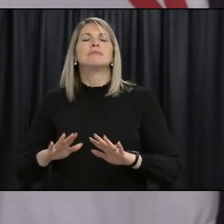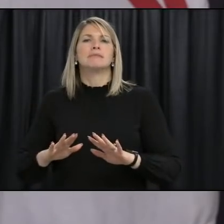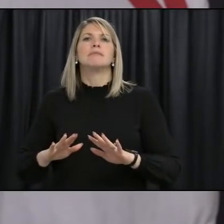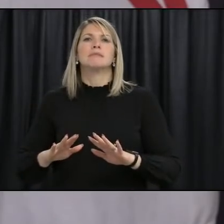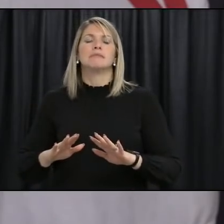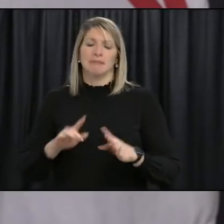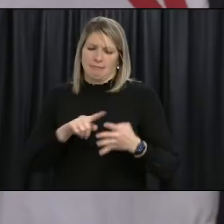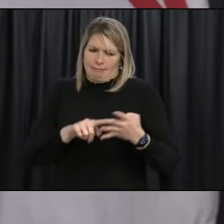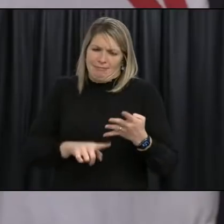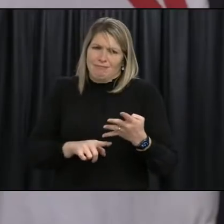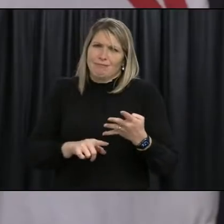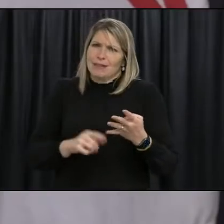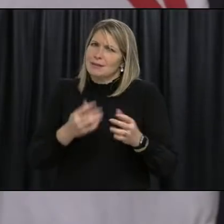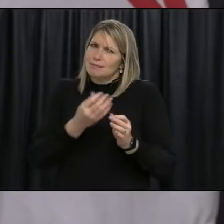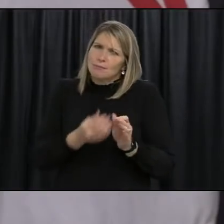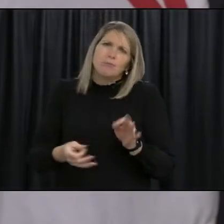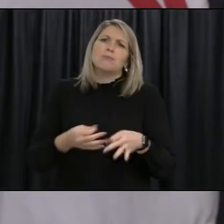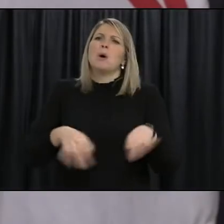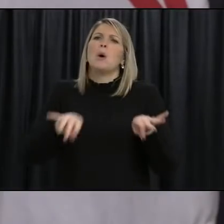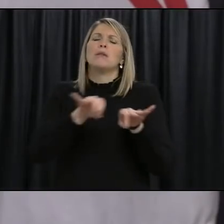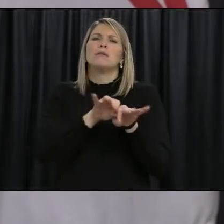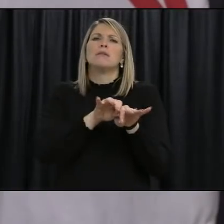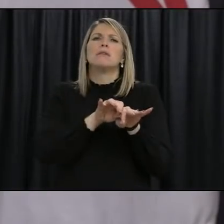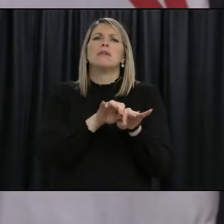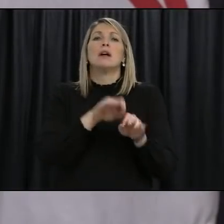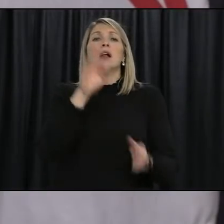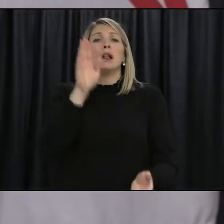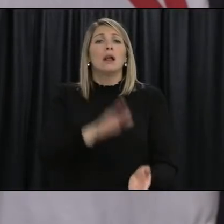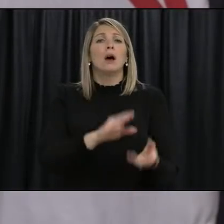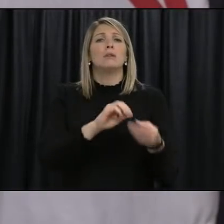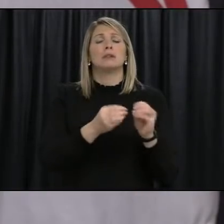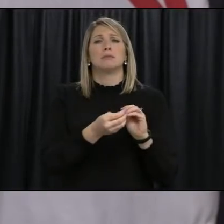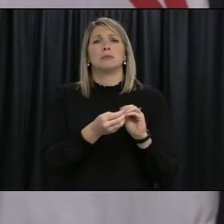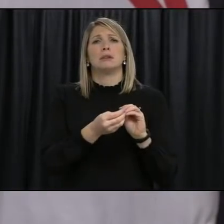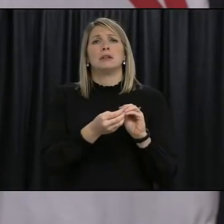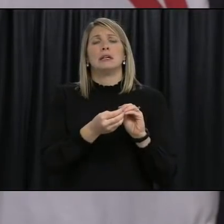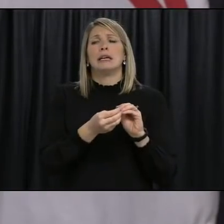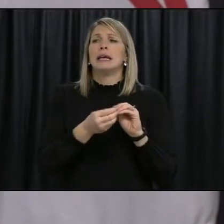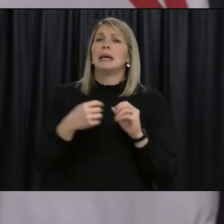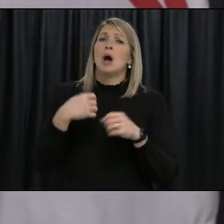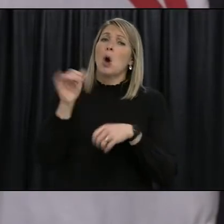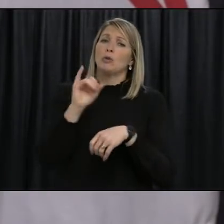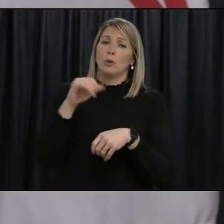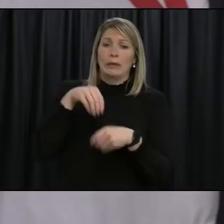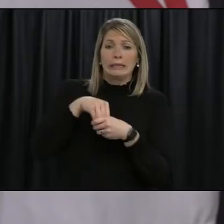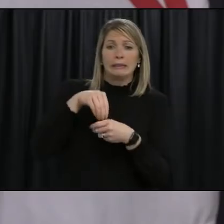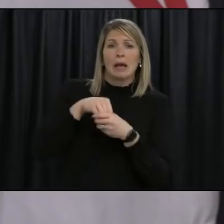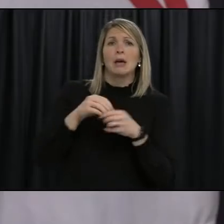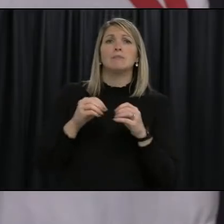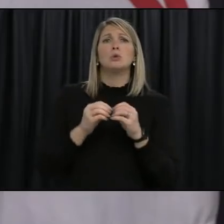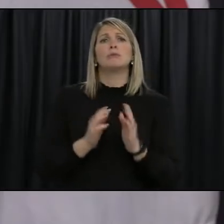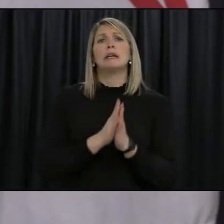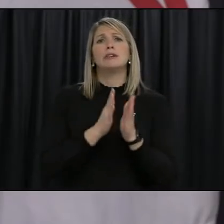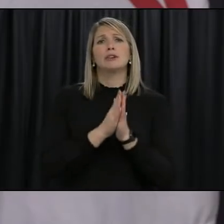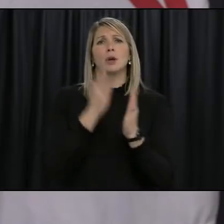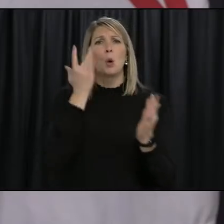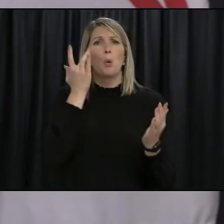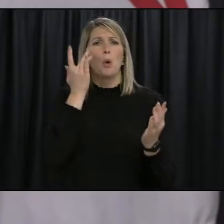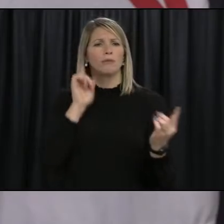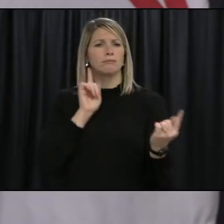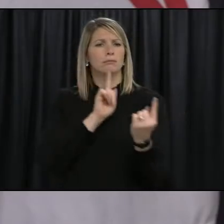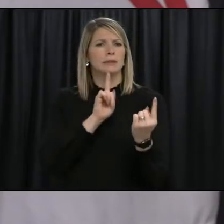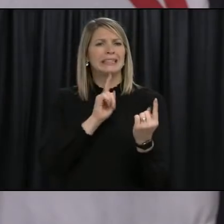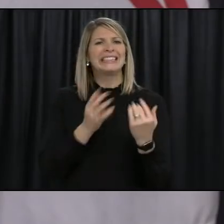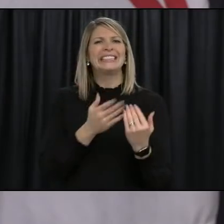physical distance. Risk of spread increases as people are together longer and in indoor places, which is way